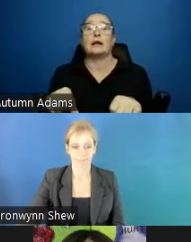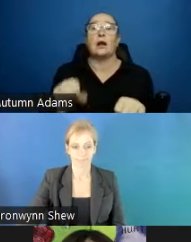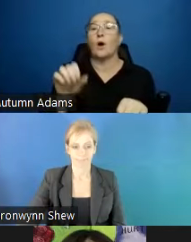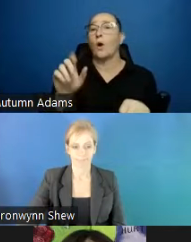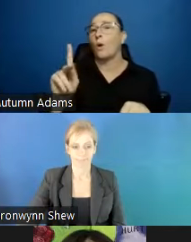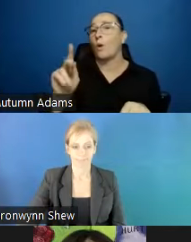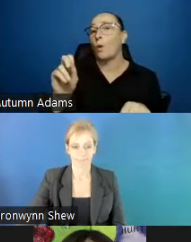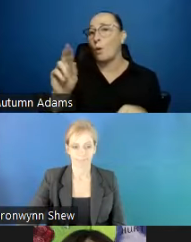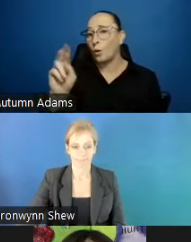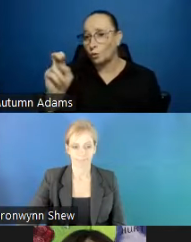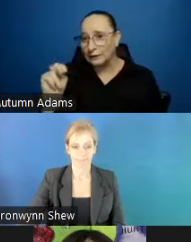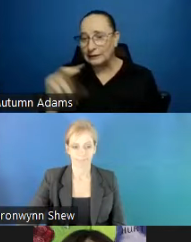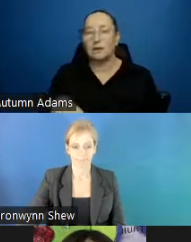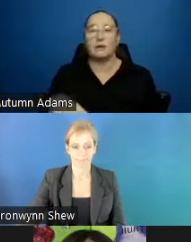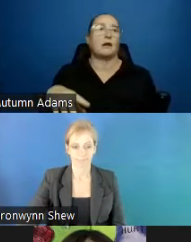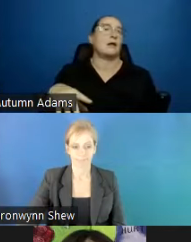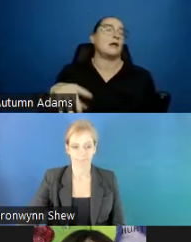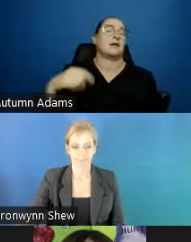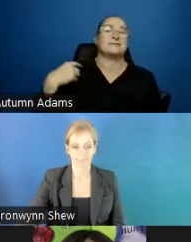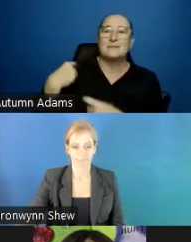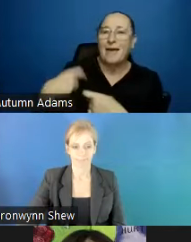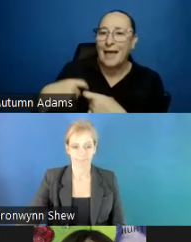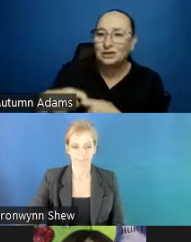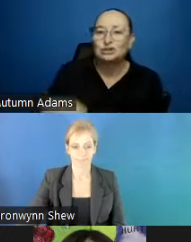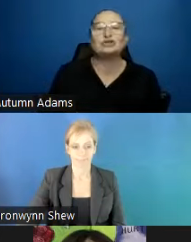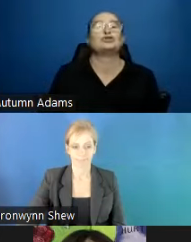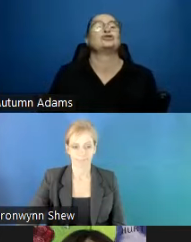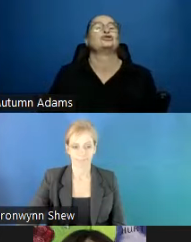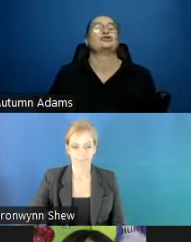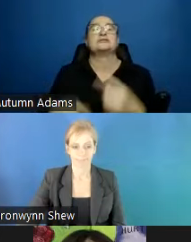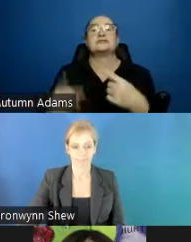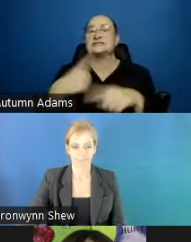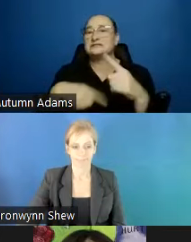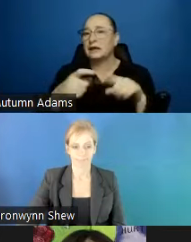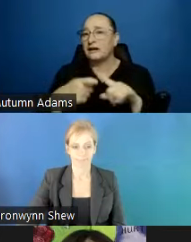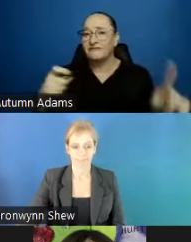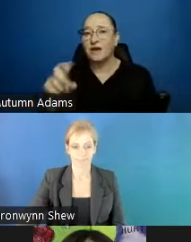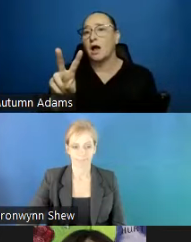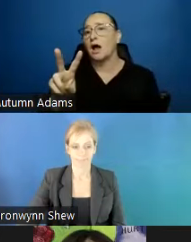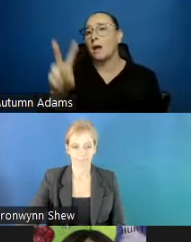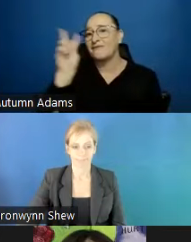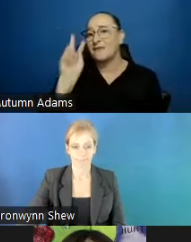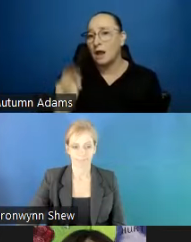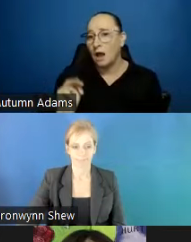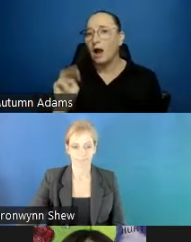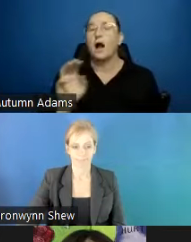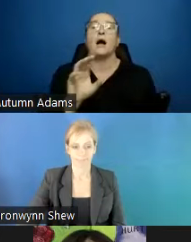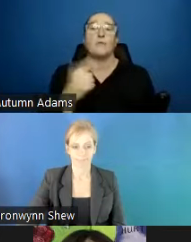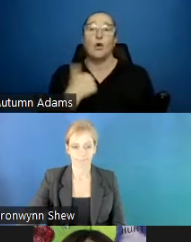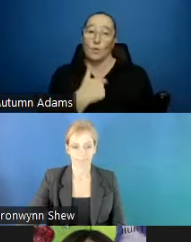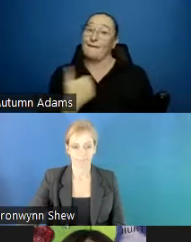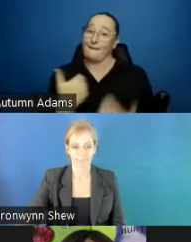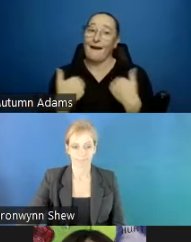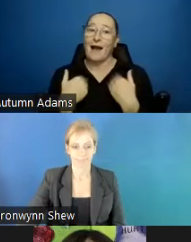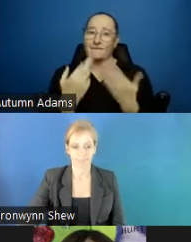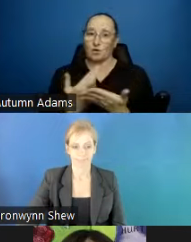be sign language from Vietnam. So we do have resources available, other foreign sign language